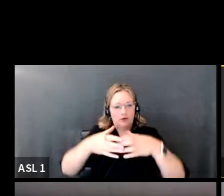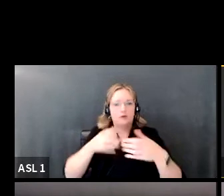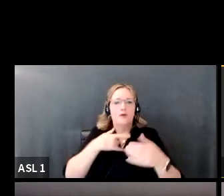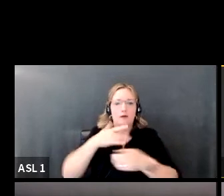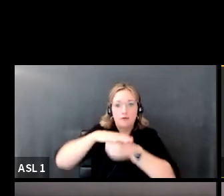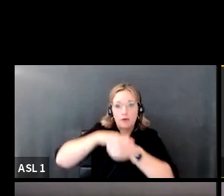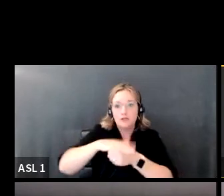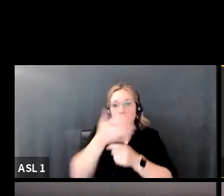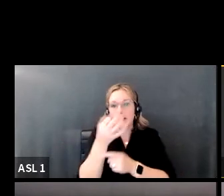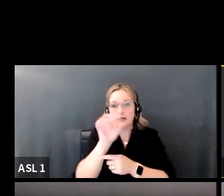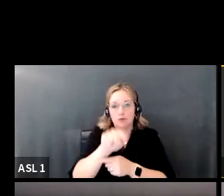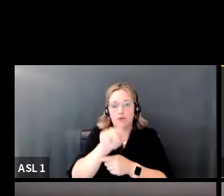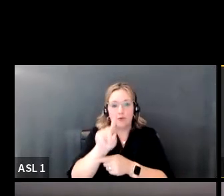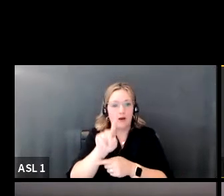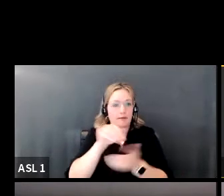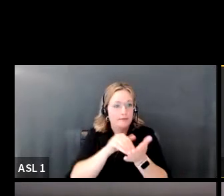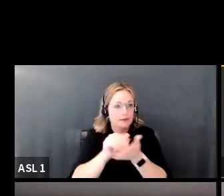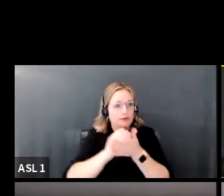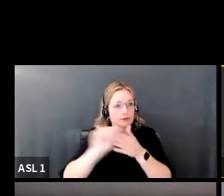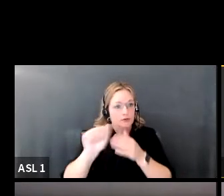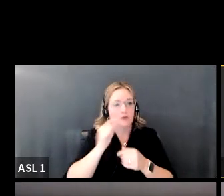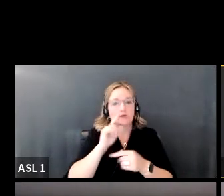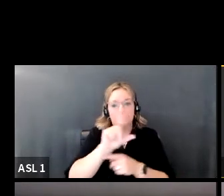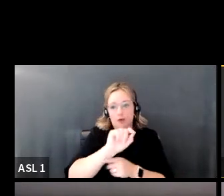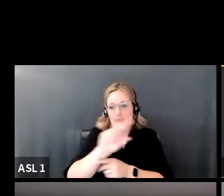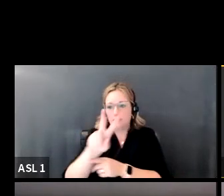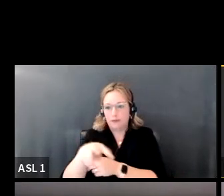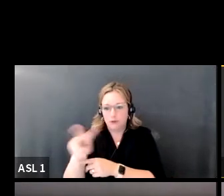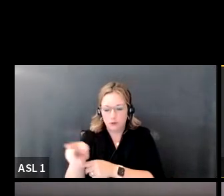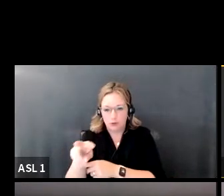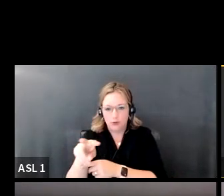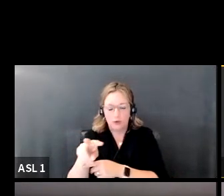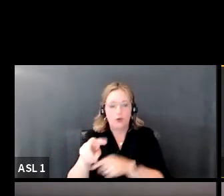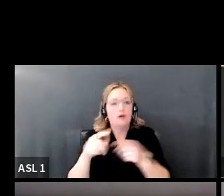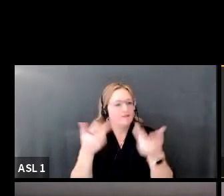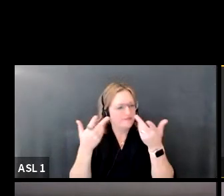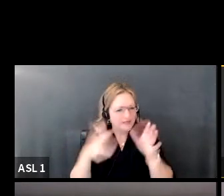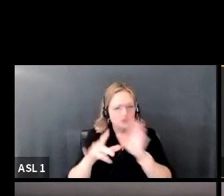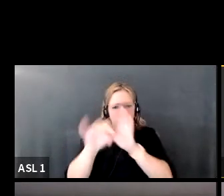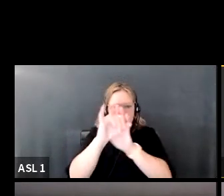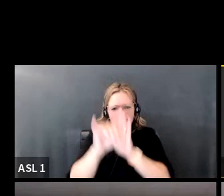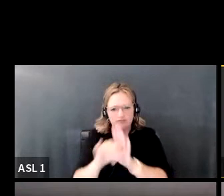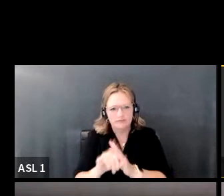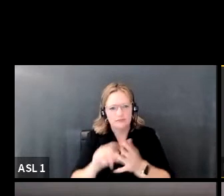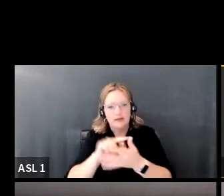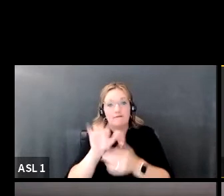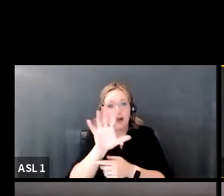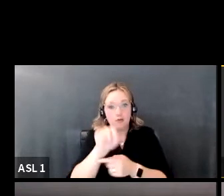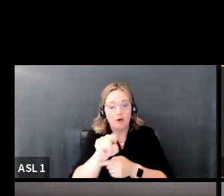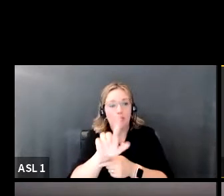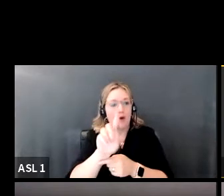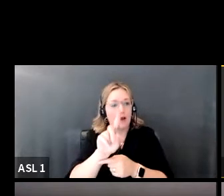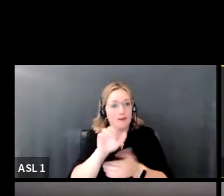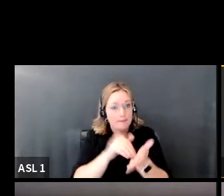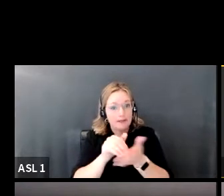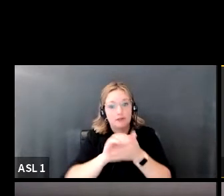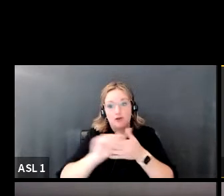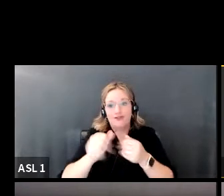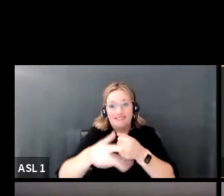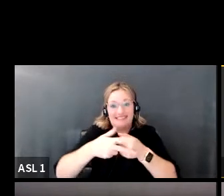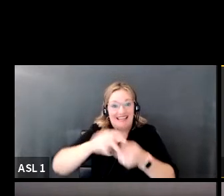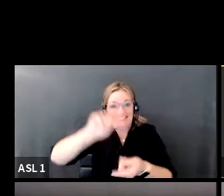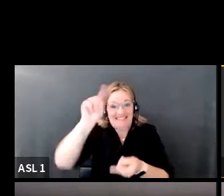19.1 million for 2022. they went on to identify 5.1 million in savings to help bring that